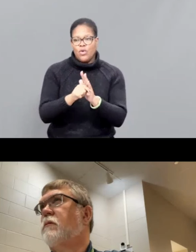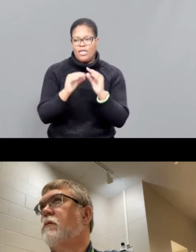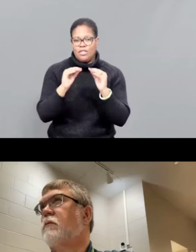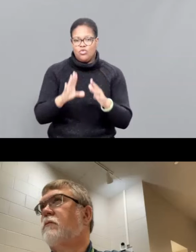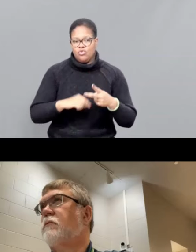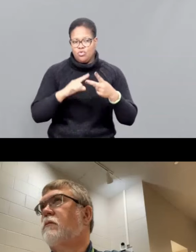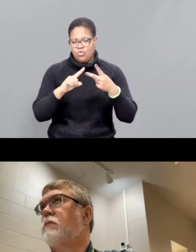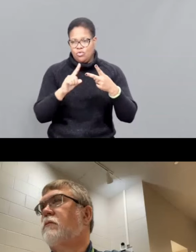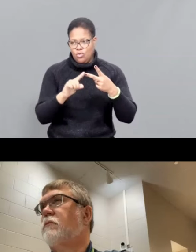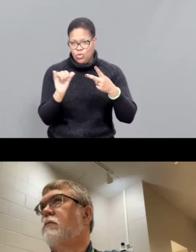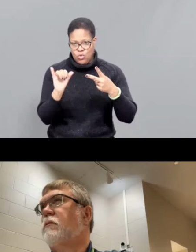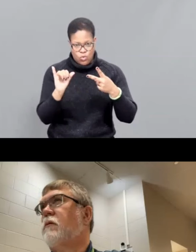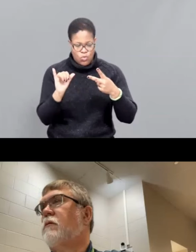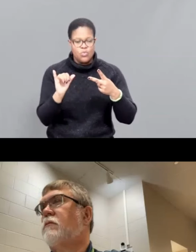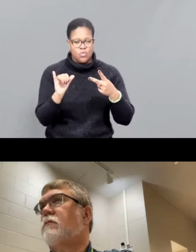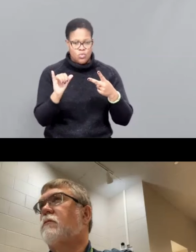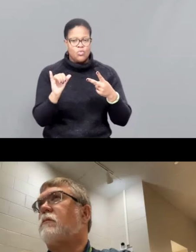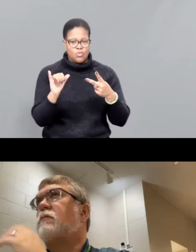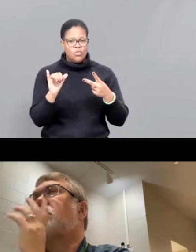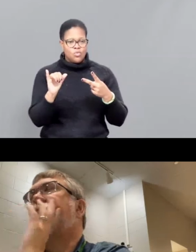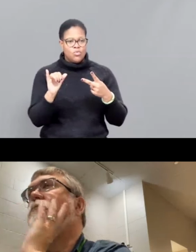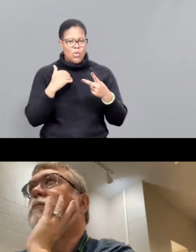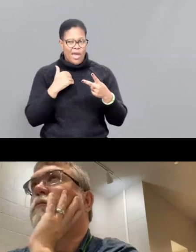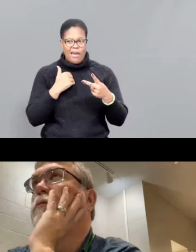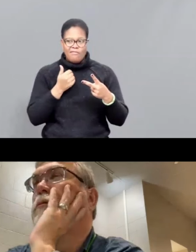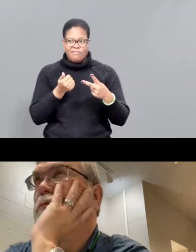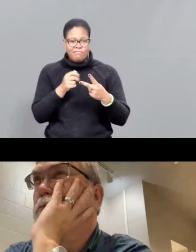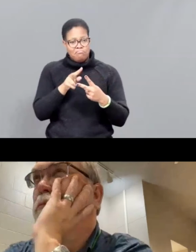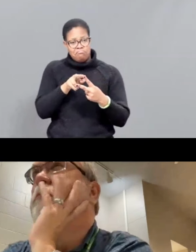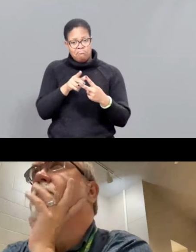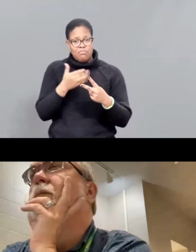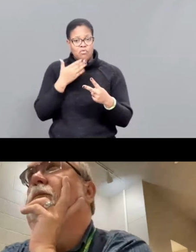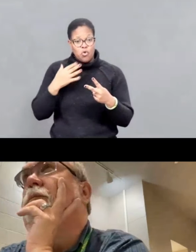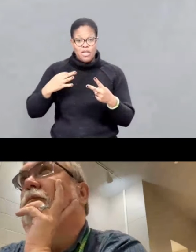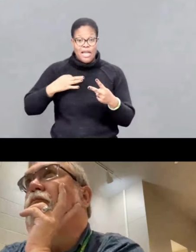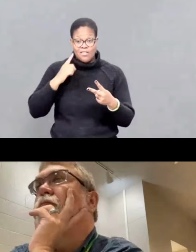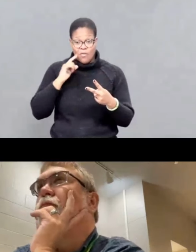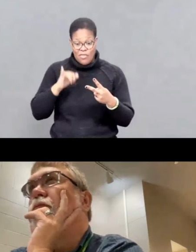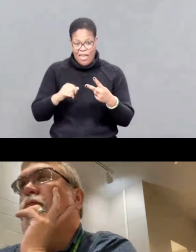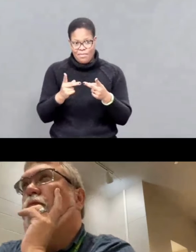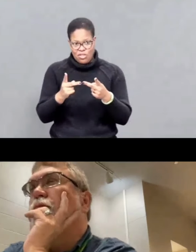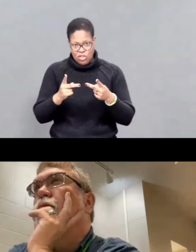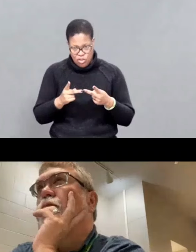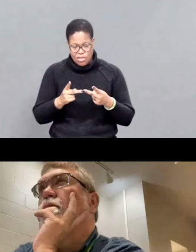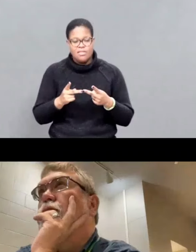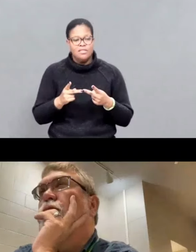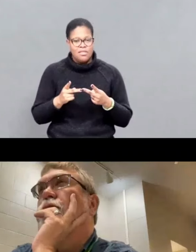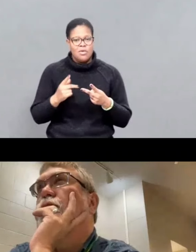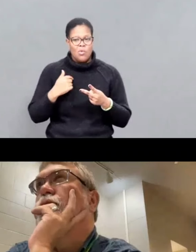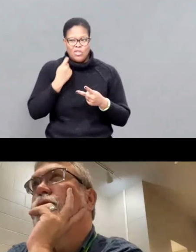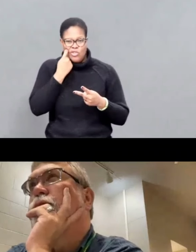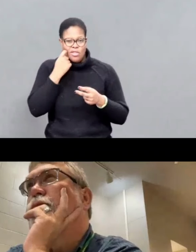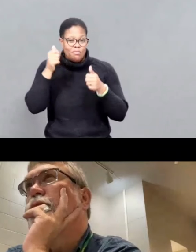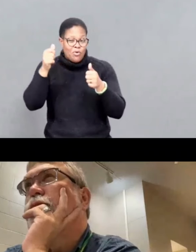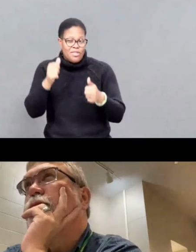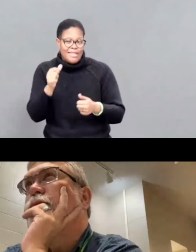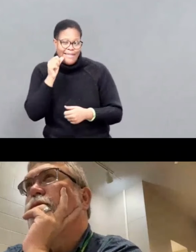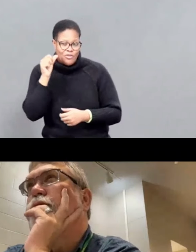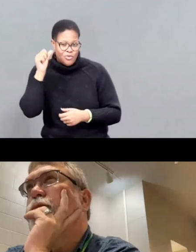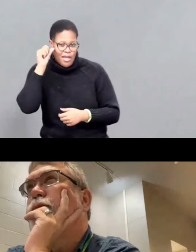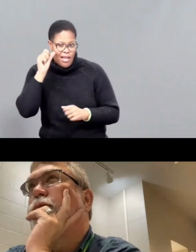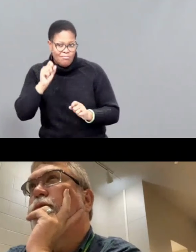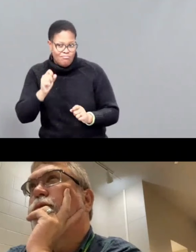teacher. So we have a couple good candidates already for that position. We just posted it yesterday.